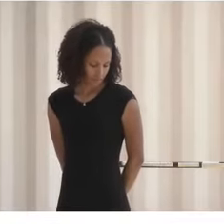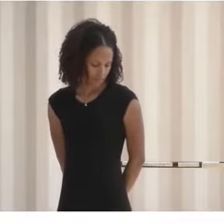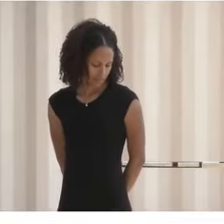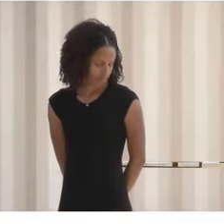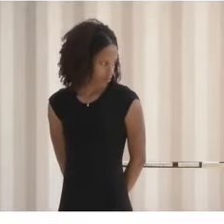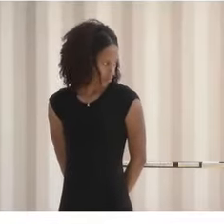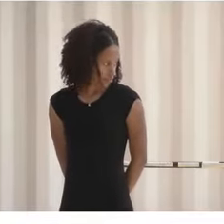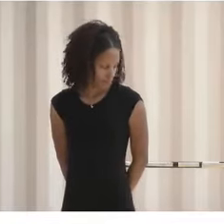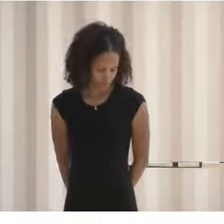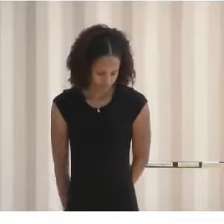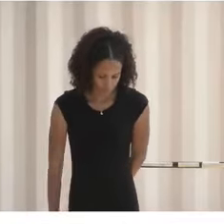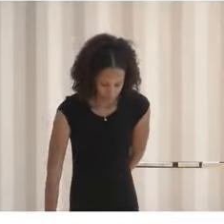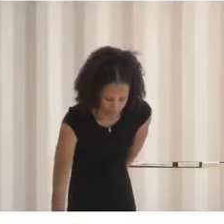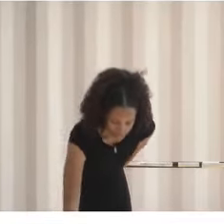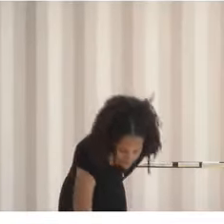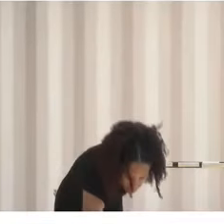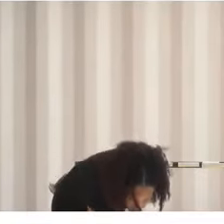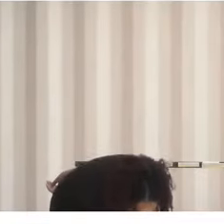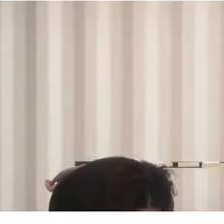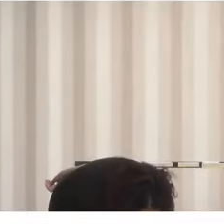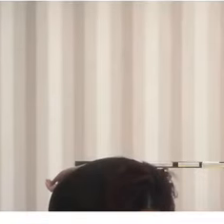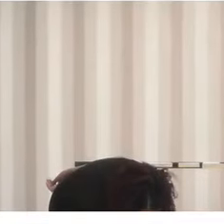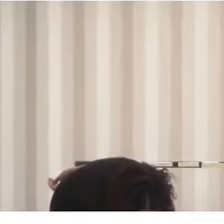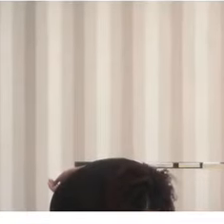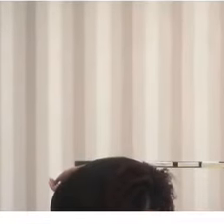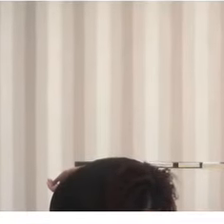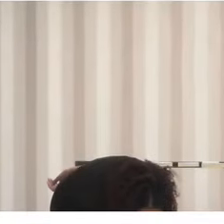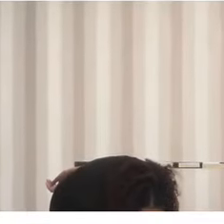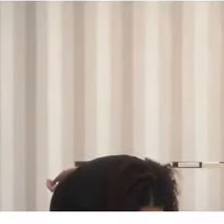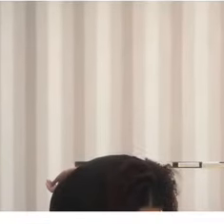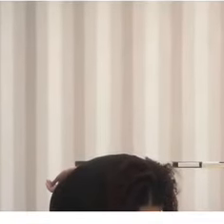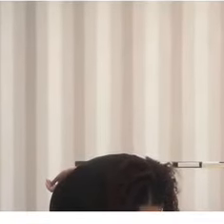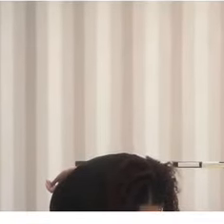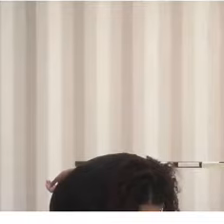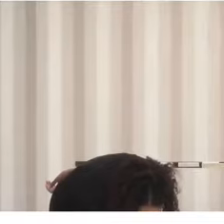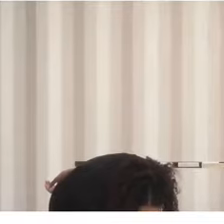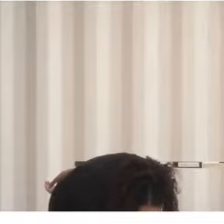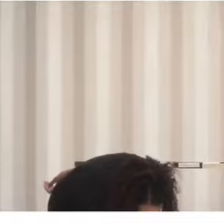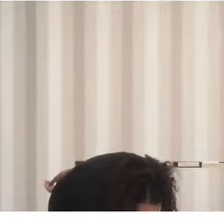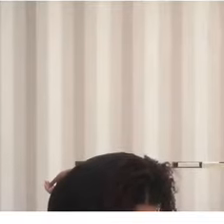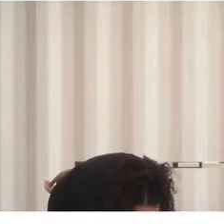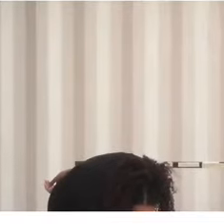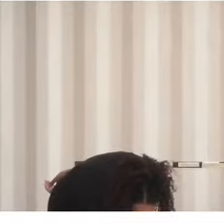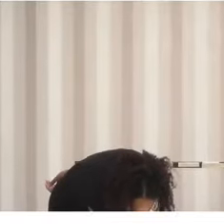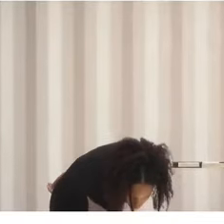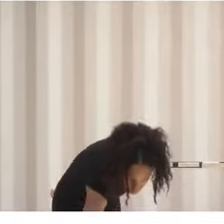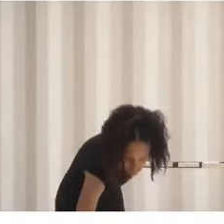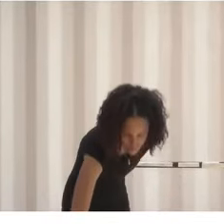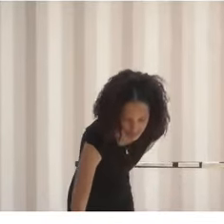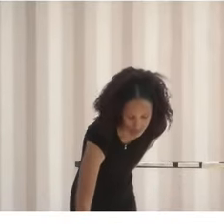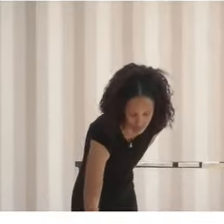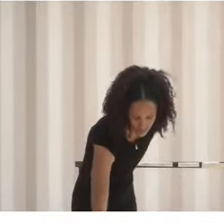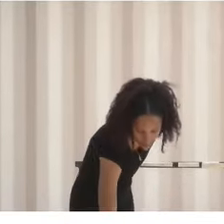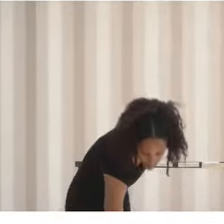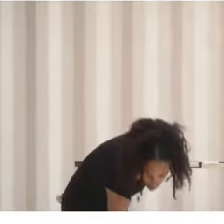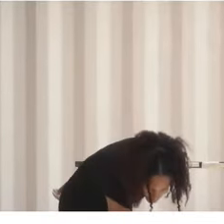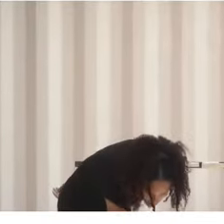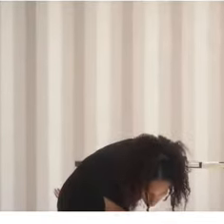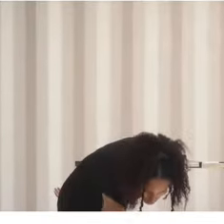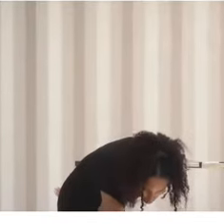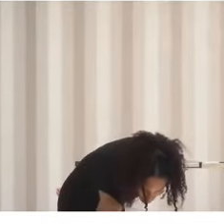What a privilege to be there at that moment, to be able to see it that way. Tangled Bank